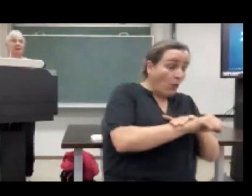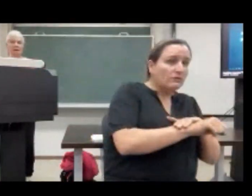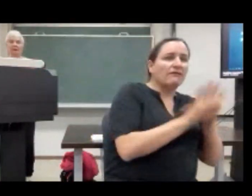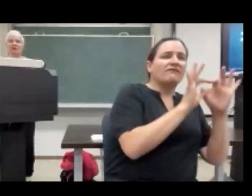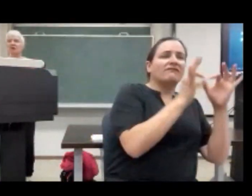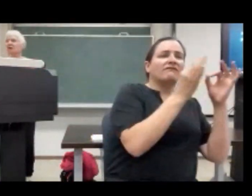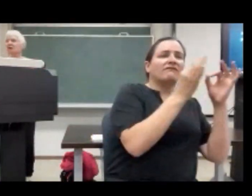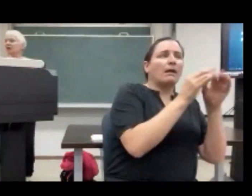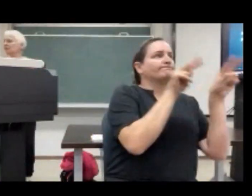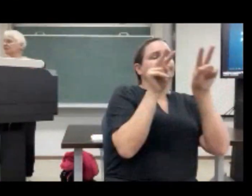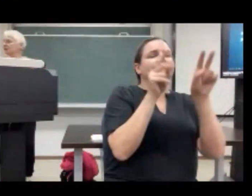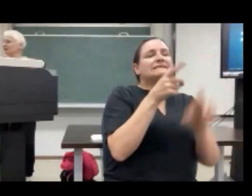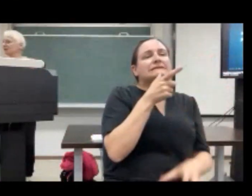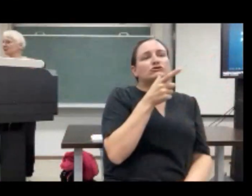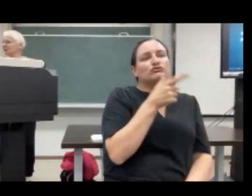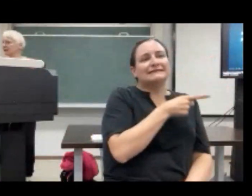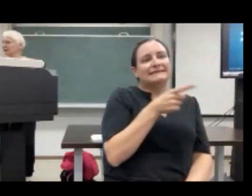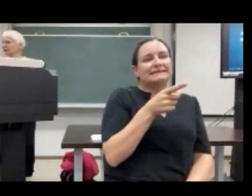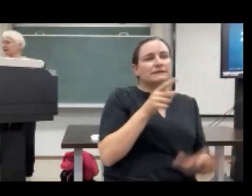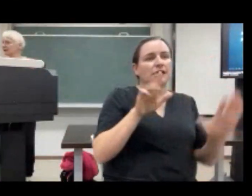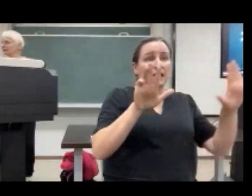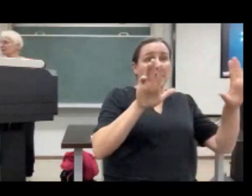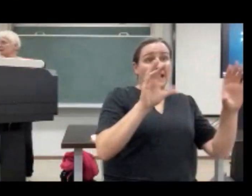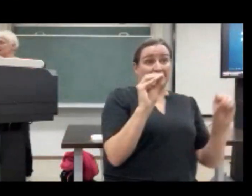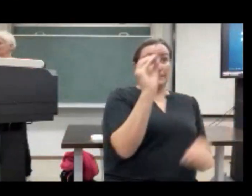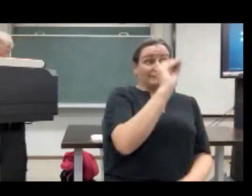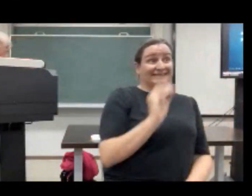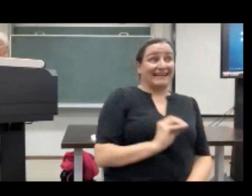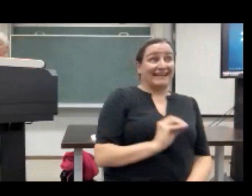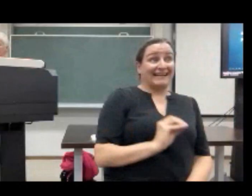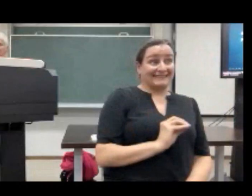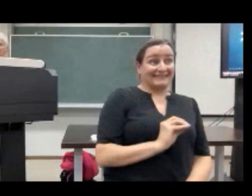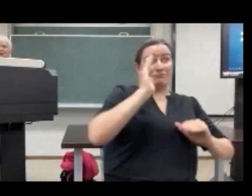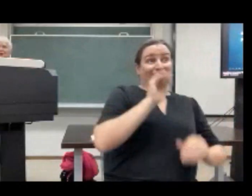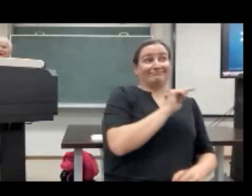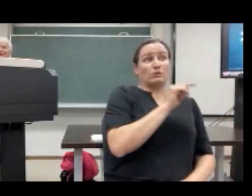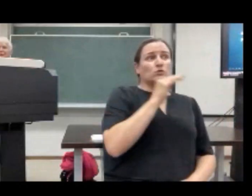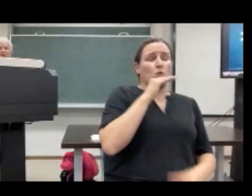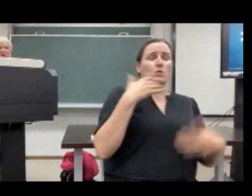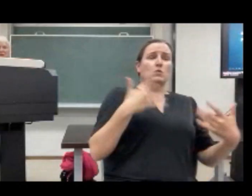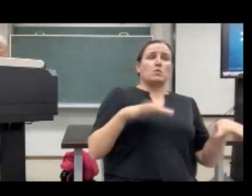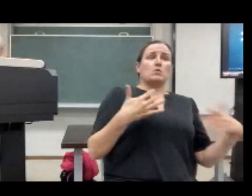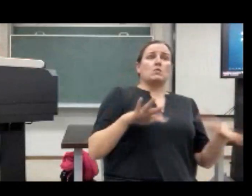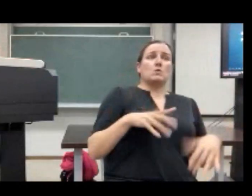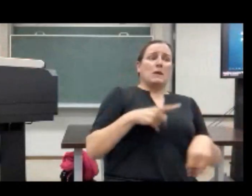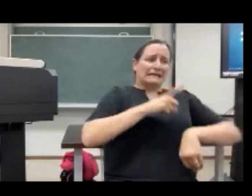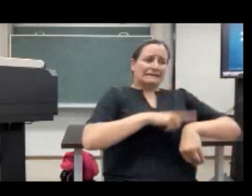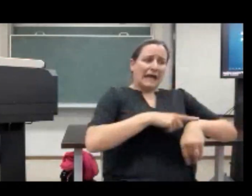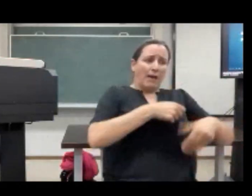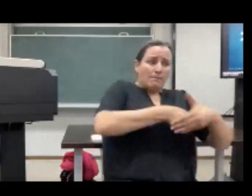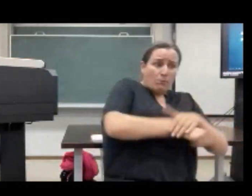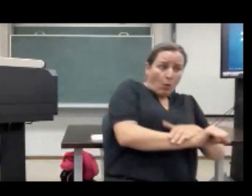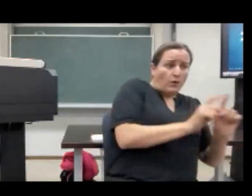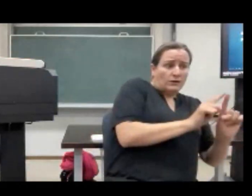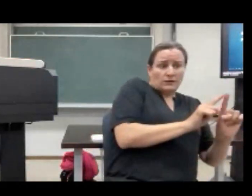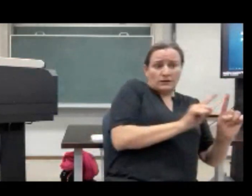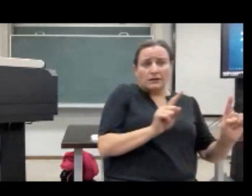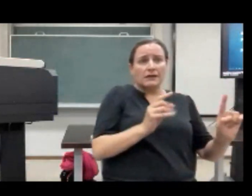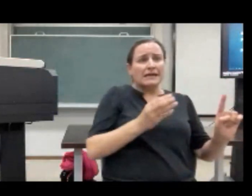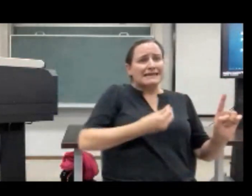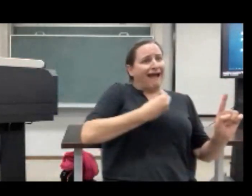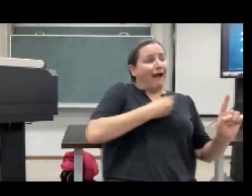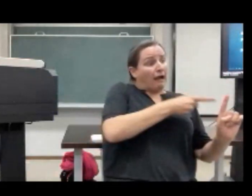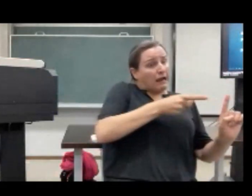families, certainly above 90%. So this is quite a critical language learning position for